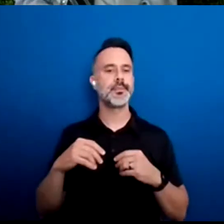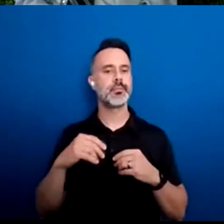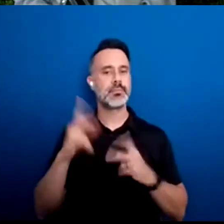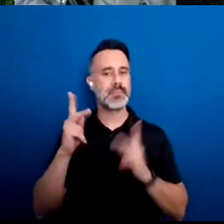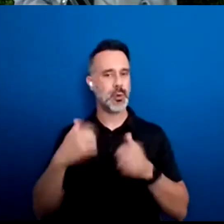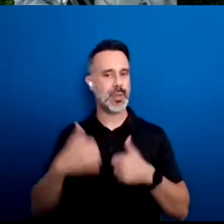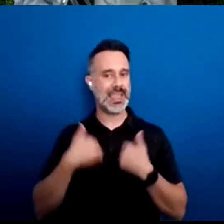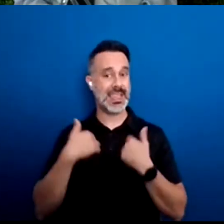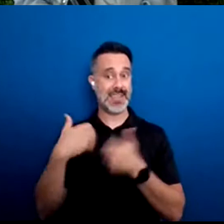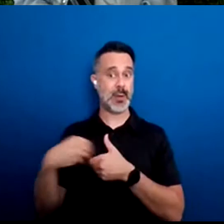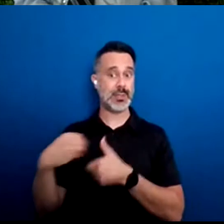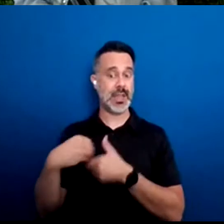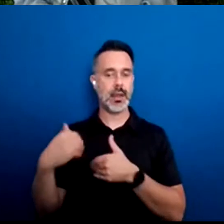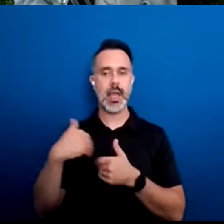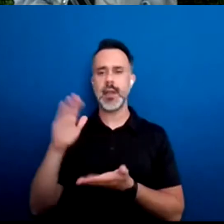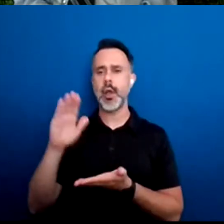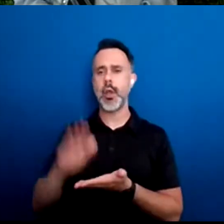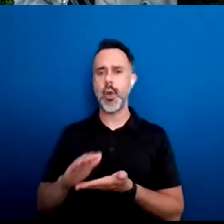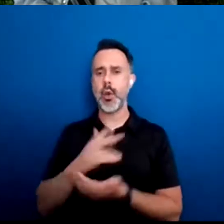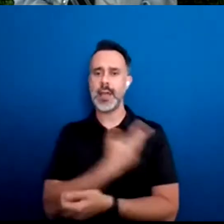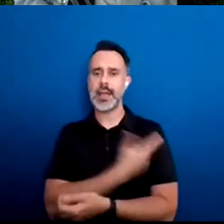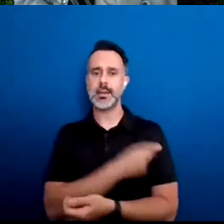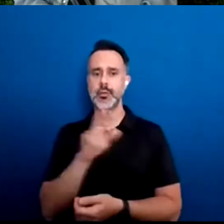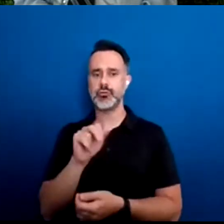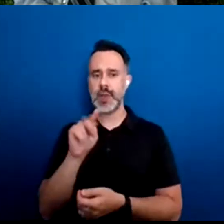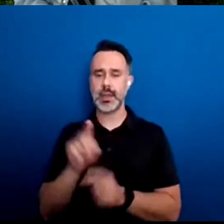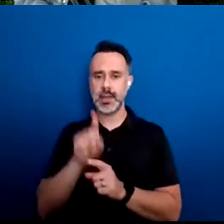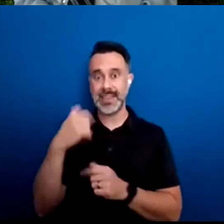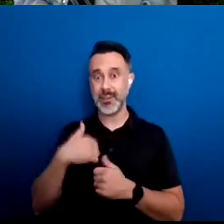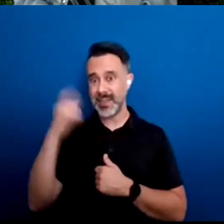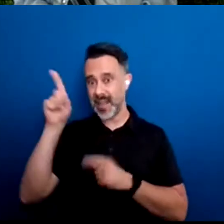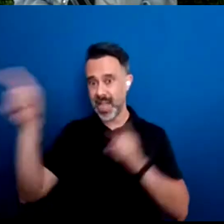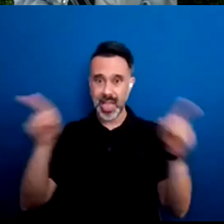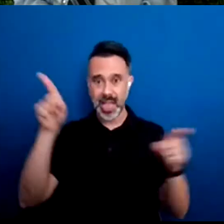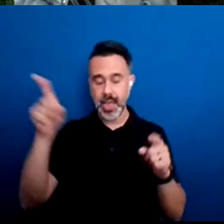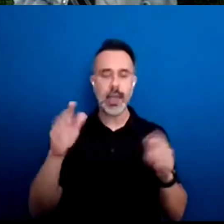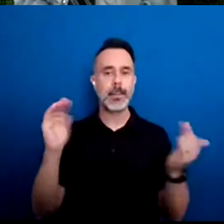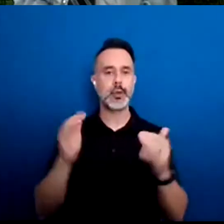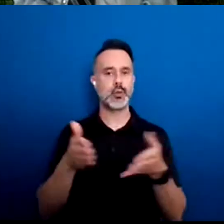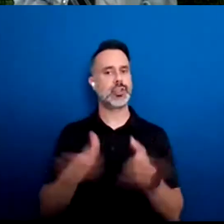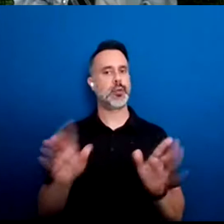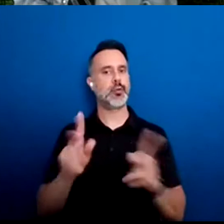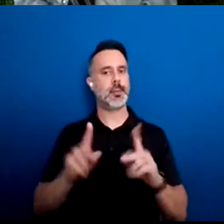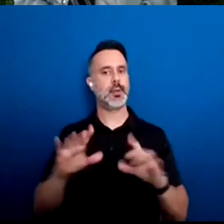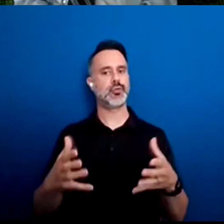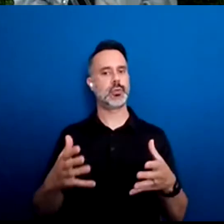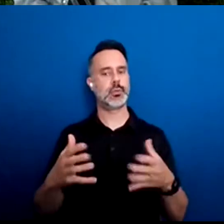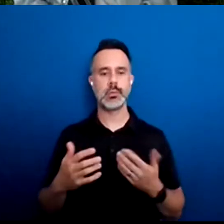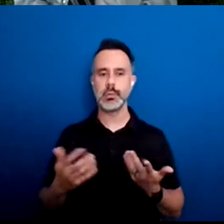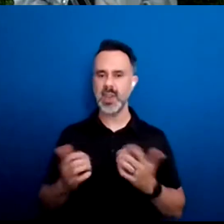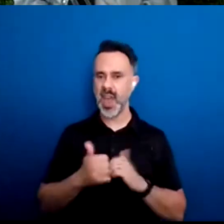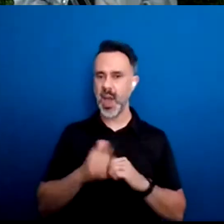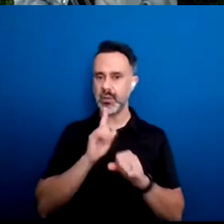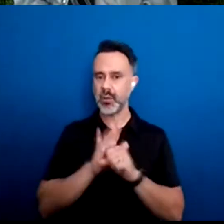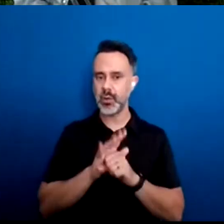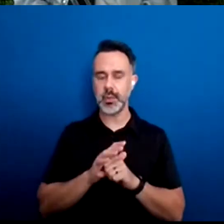lower vaccination rate because of access, not hesitancy, than the general population, what is being done to ensure that reopening